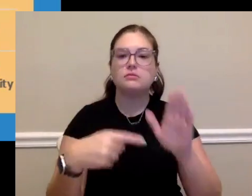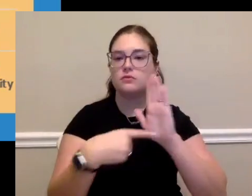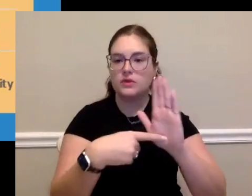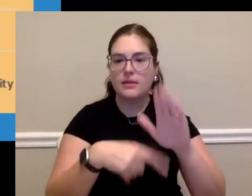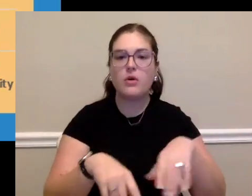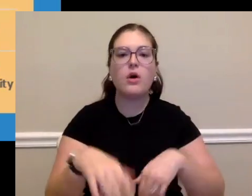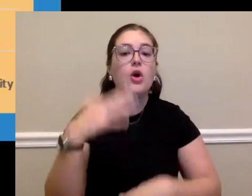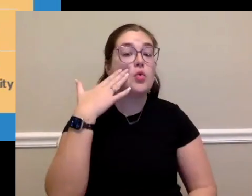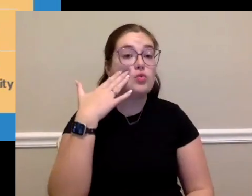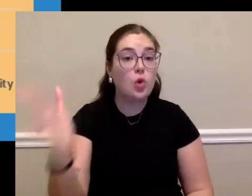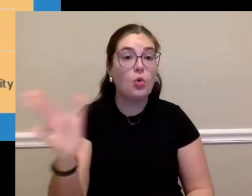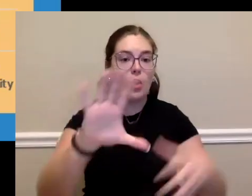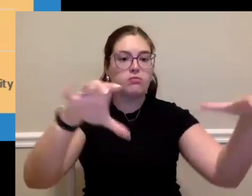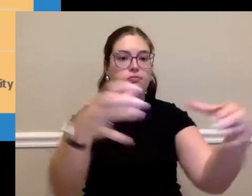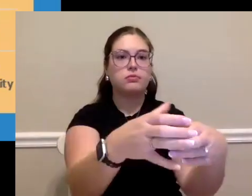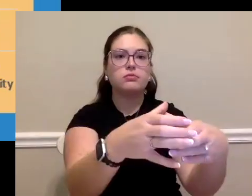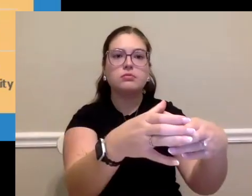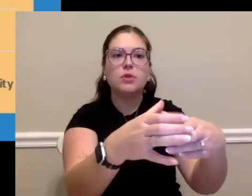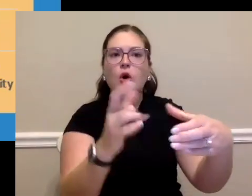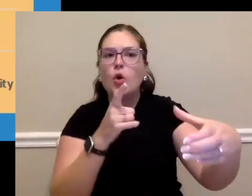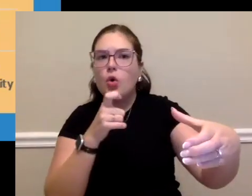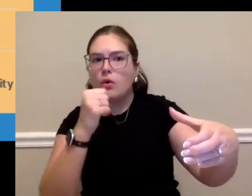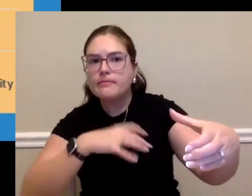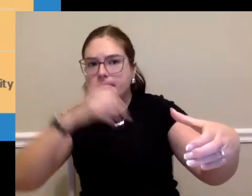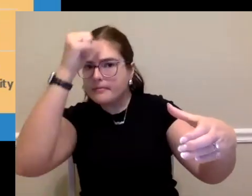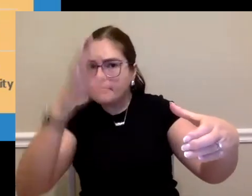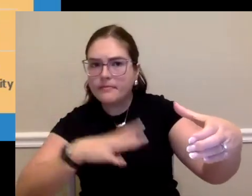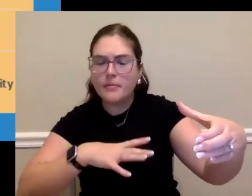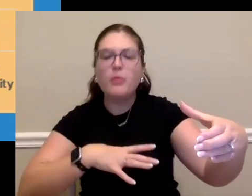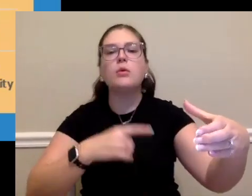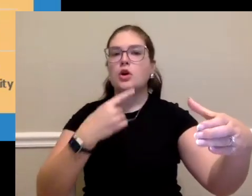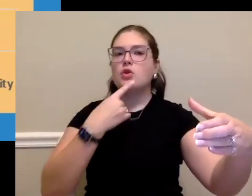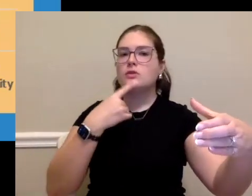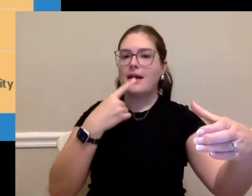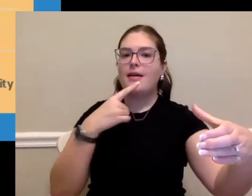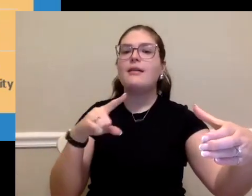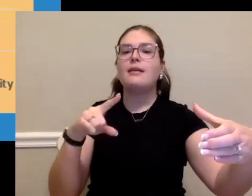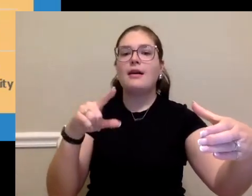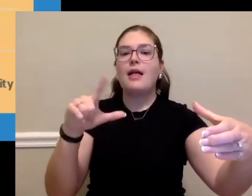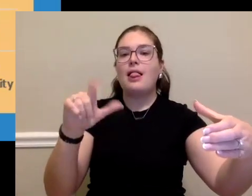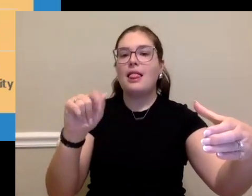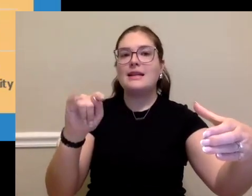know the gender of the group of people, in Spanish, you default to the masculine.